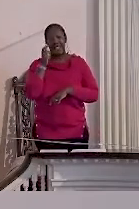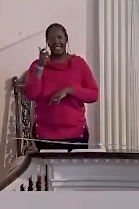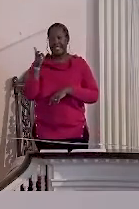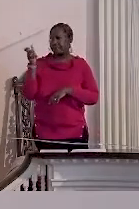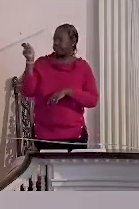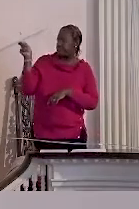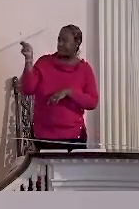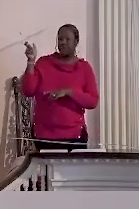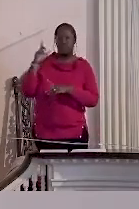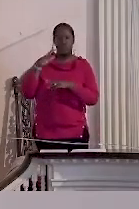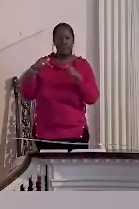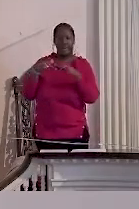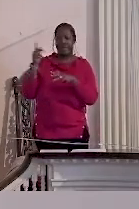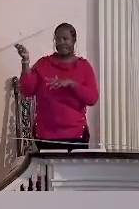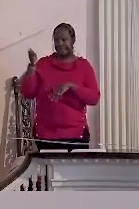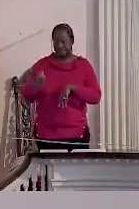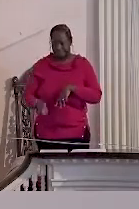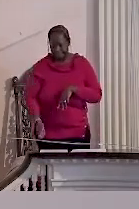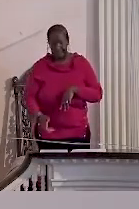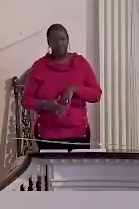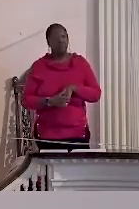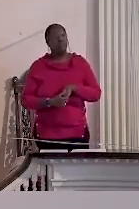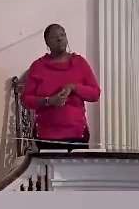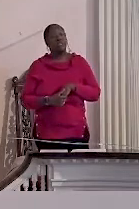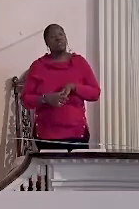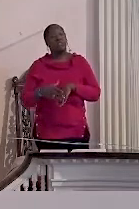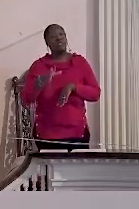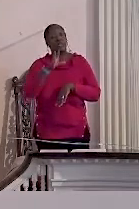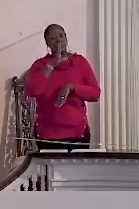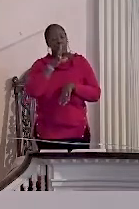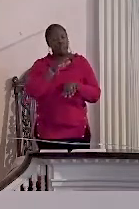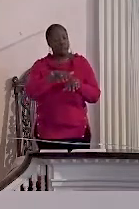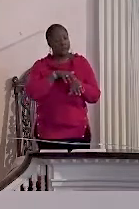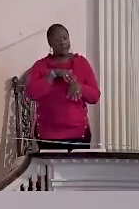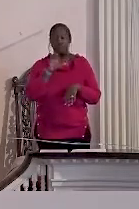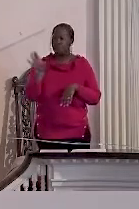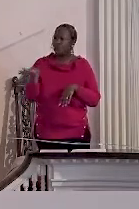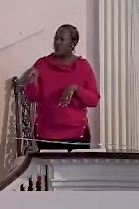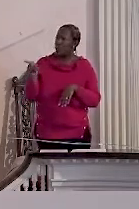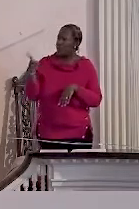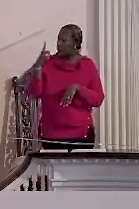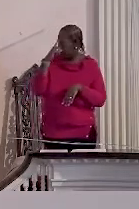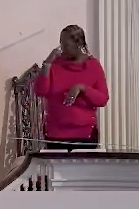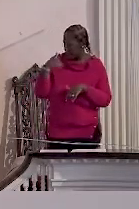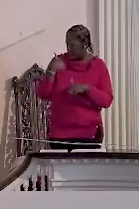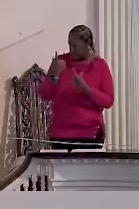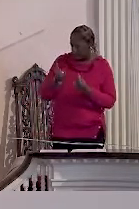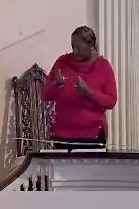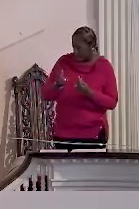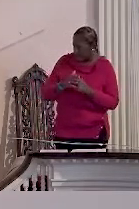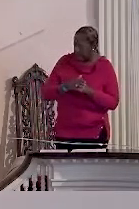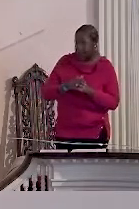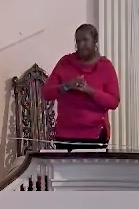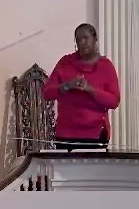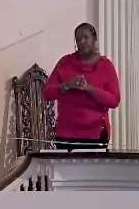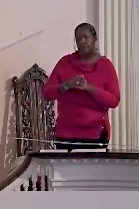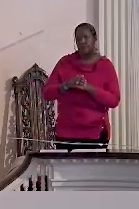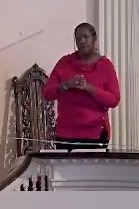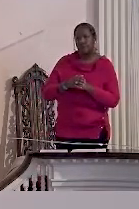control. And then he spoke slowly. What do you think we need to do, Emilio?